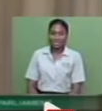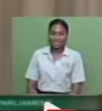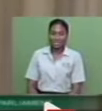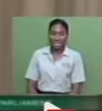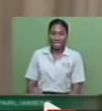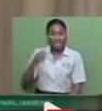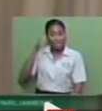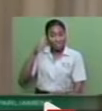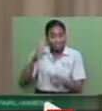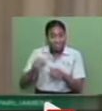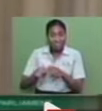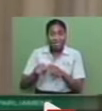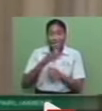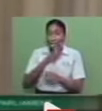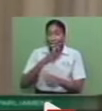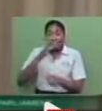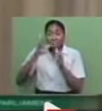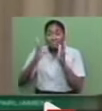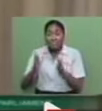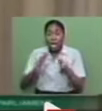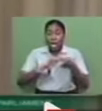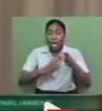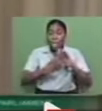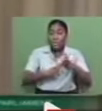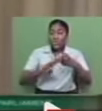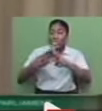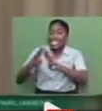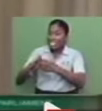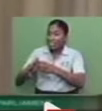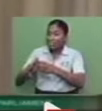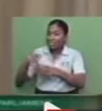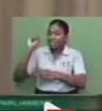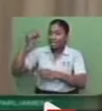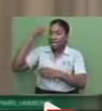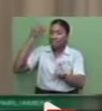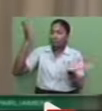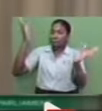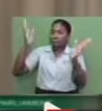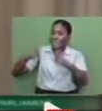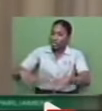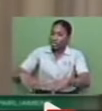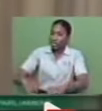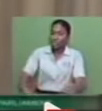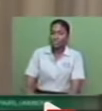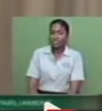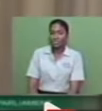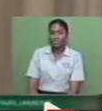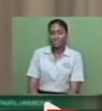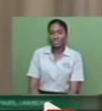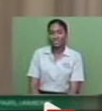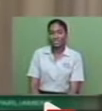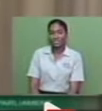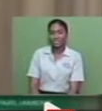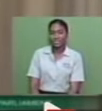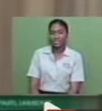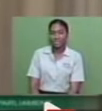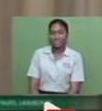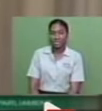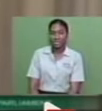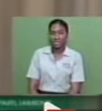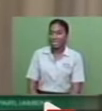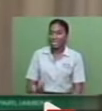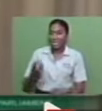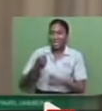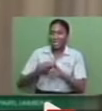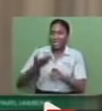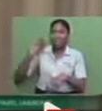rural agricultural communities is another. Since independence, the PNM turned its back on agriculture,